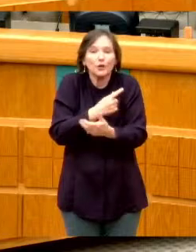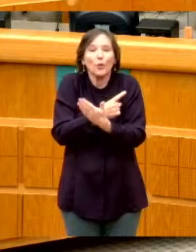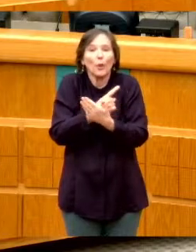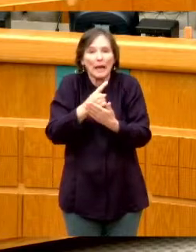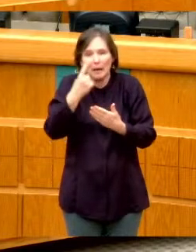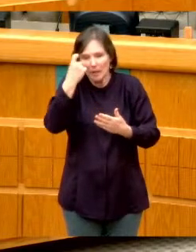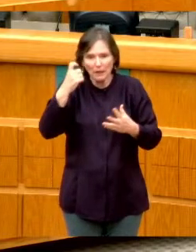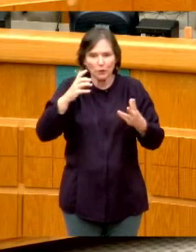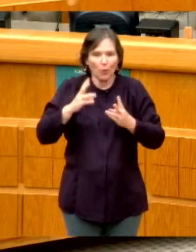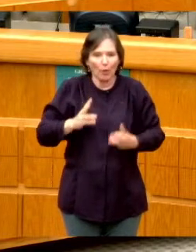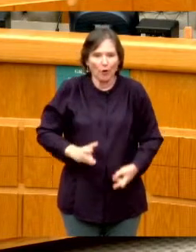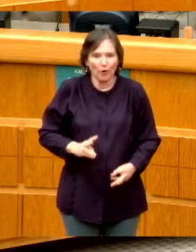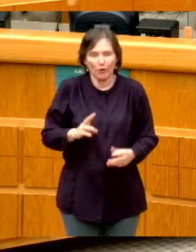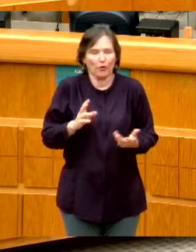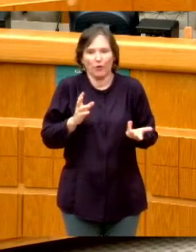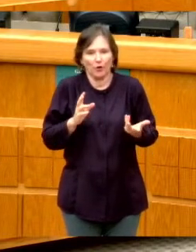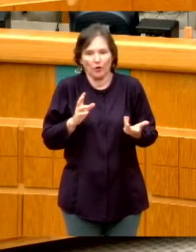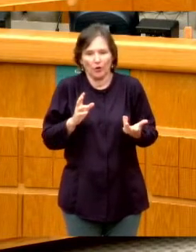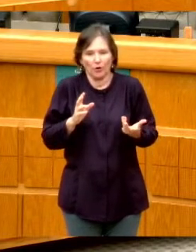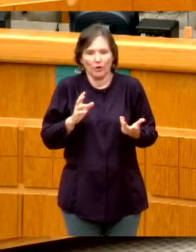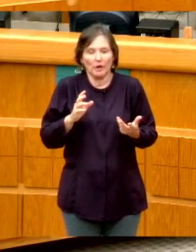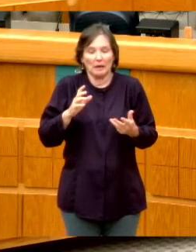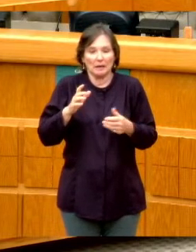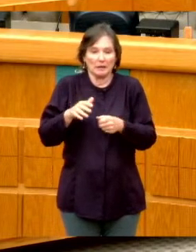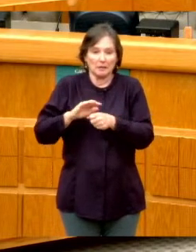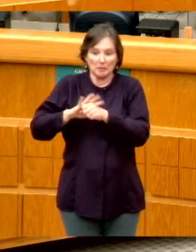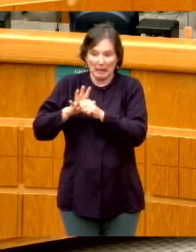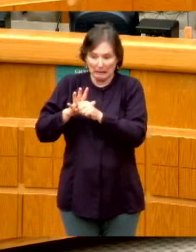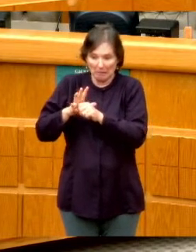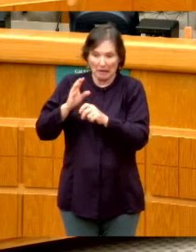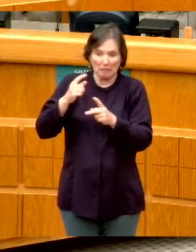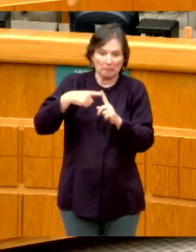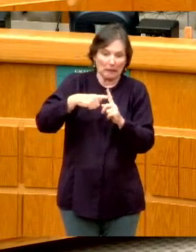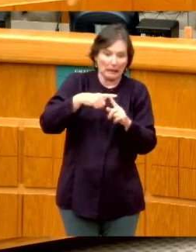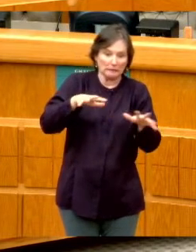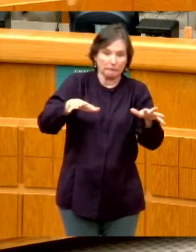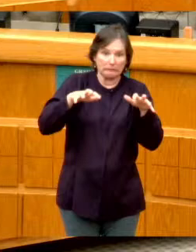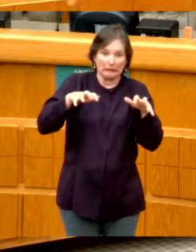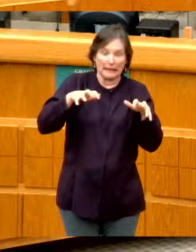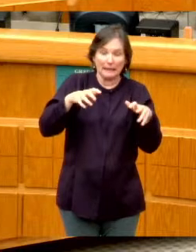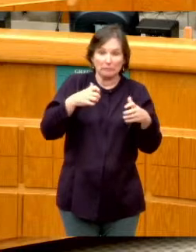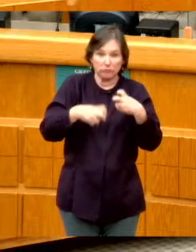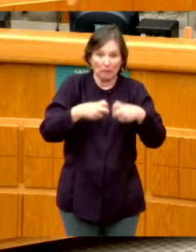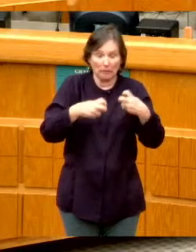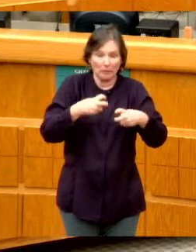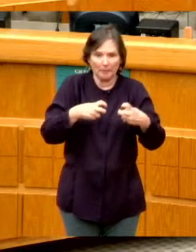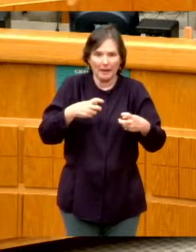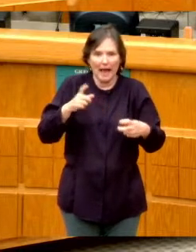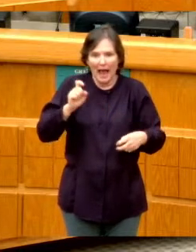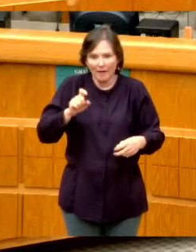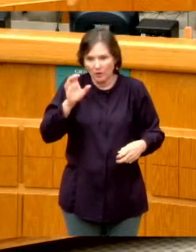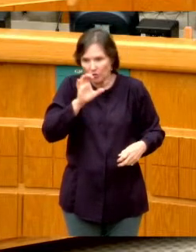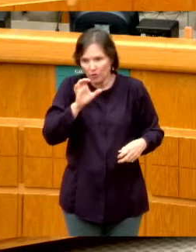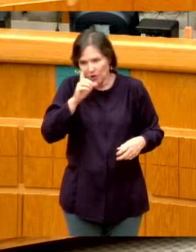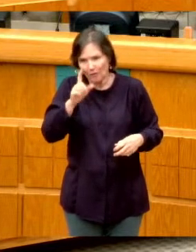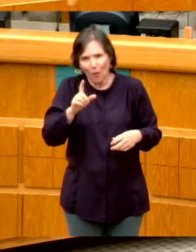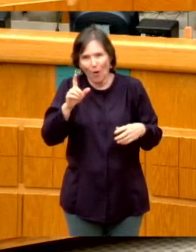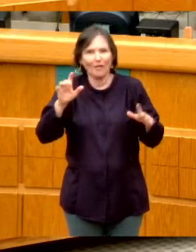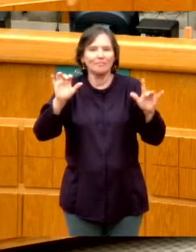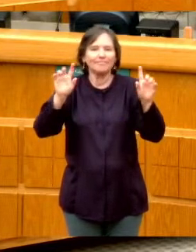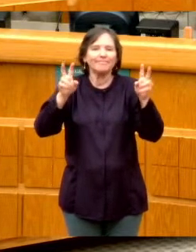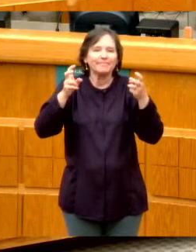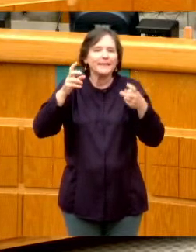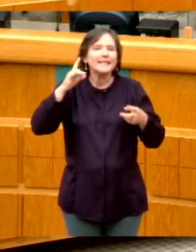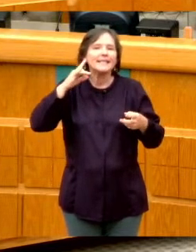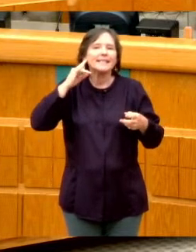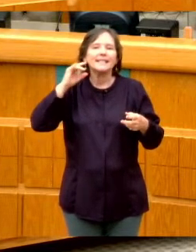pandemic and the winter storm disasters, I have to look really hard for silver linings. And there are silver